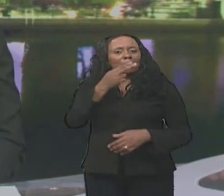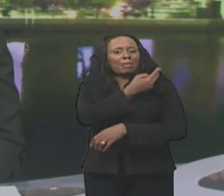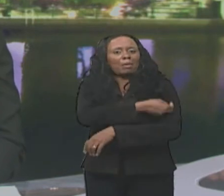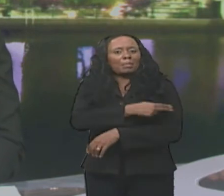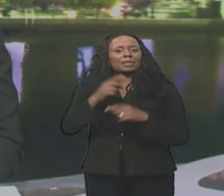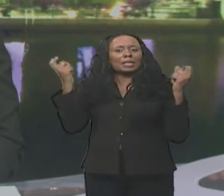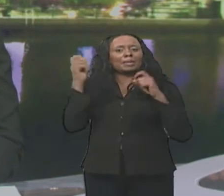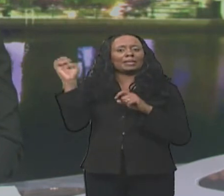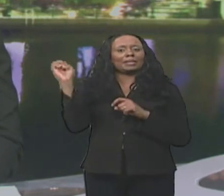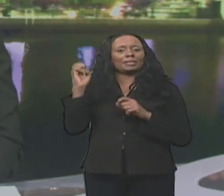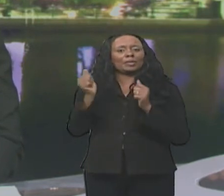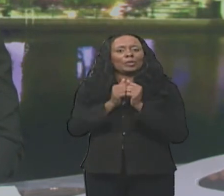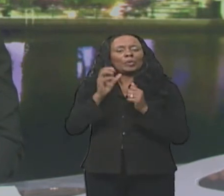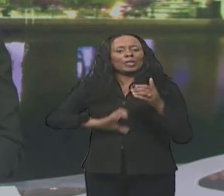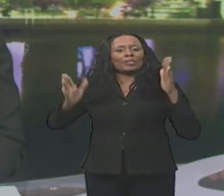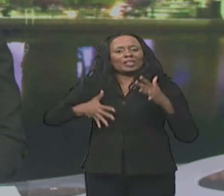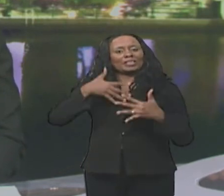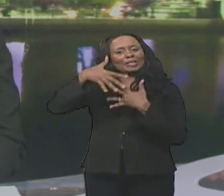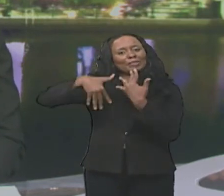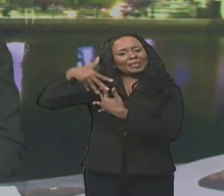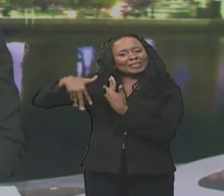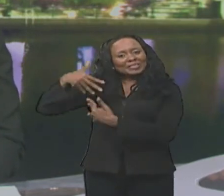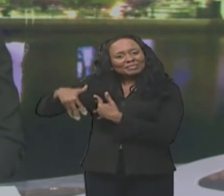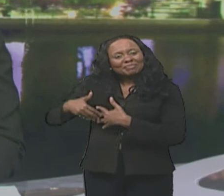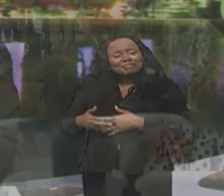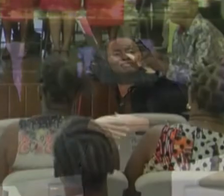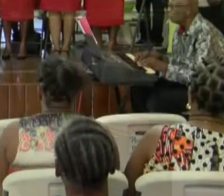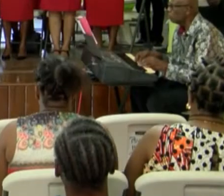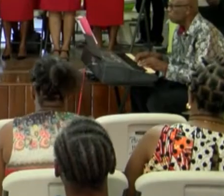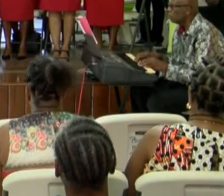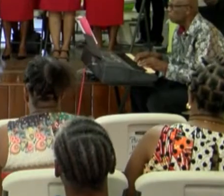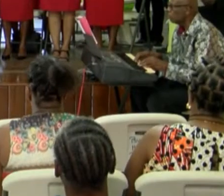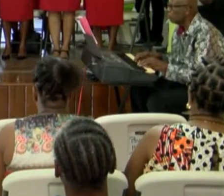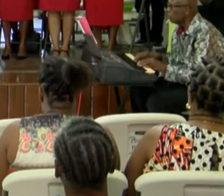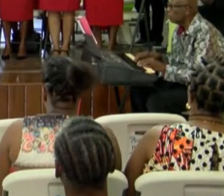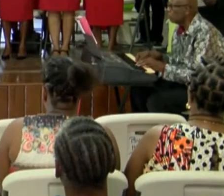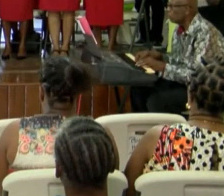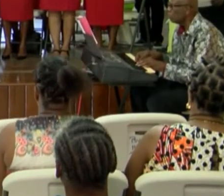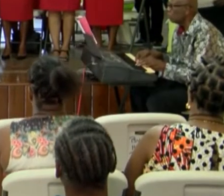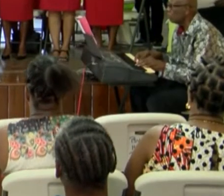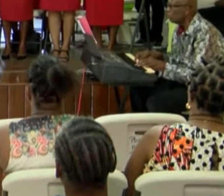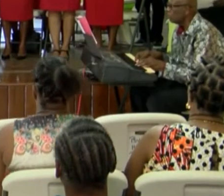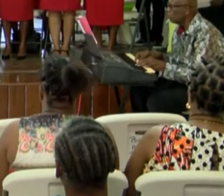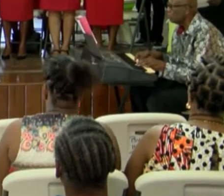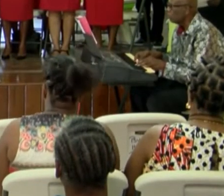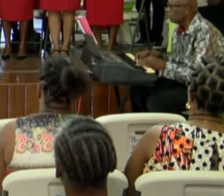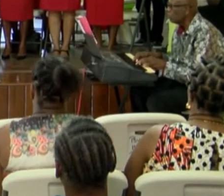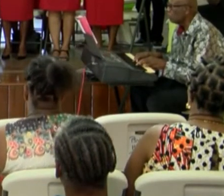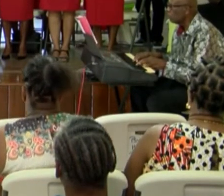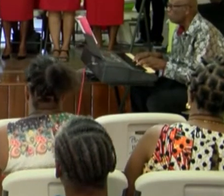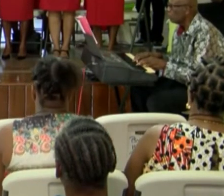celebrate the Easter holiday with Christian fellowship when the St. Thomas Community Choir visited the Black Rock Institution to lead them in